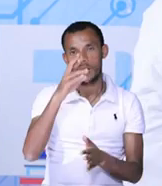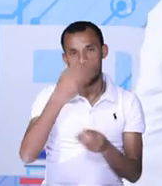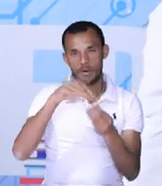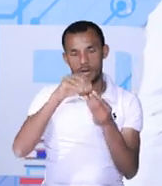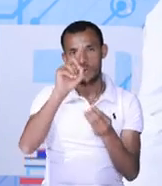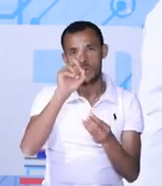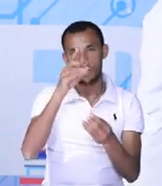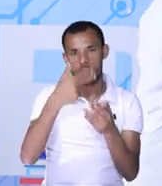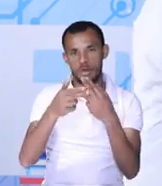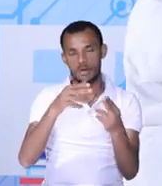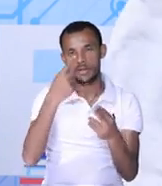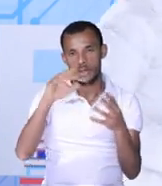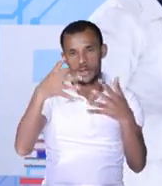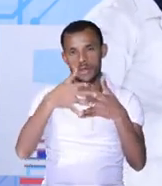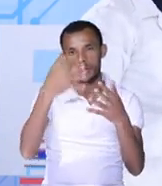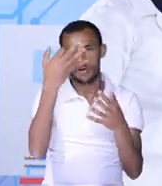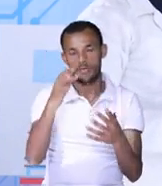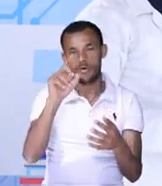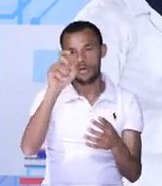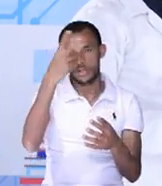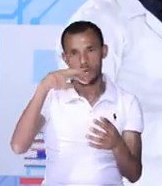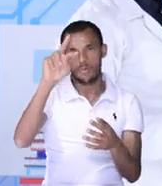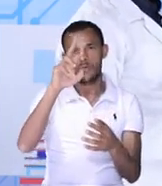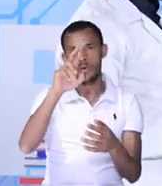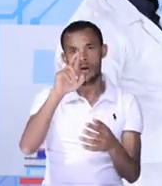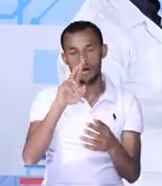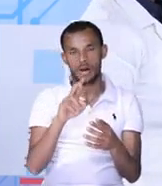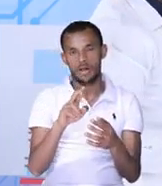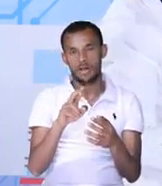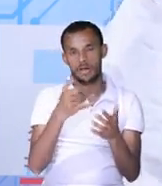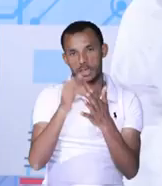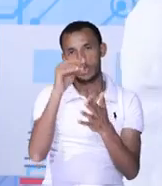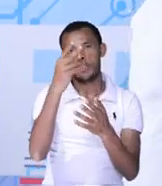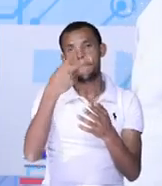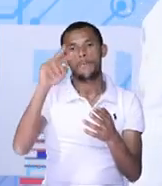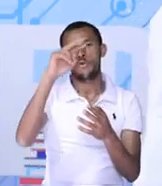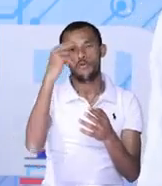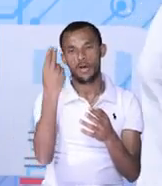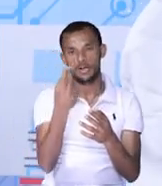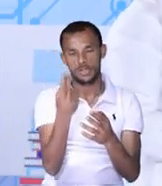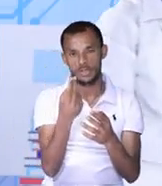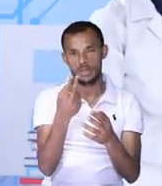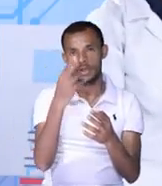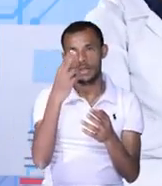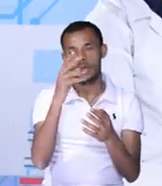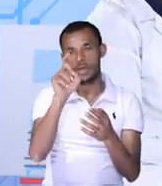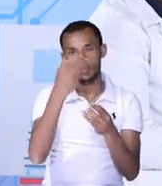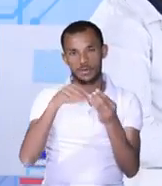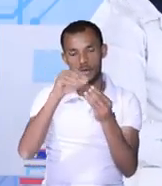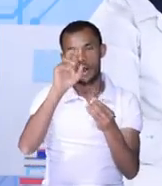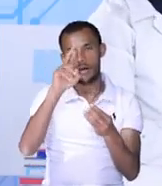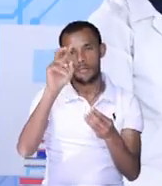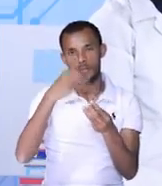plus 1 times the integration of x to the power of r, is it's a power function, x to the power of r plus 1